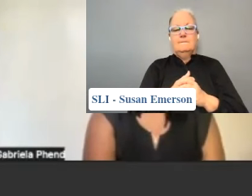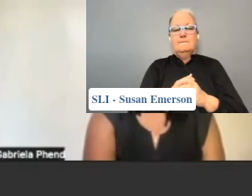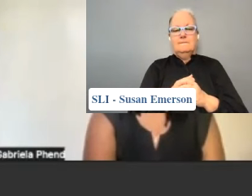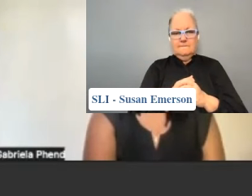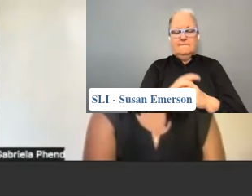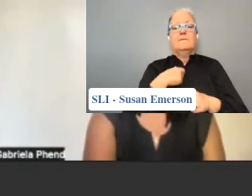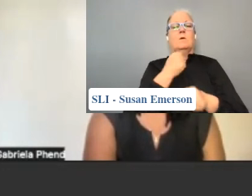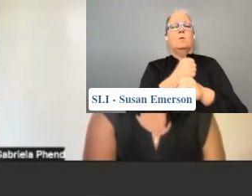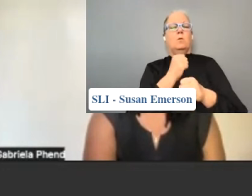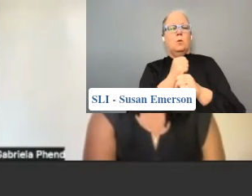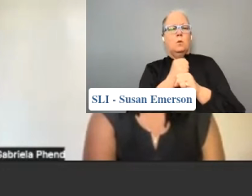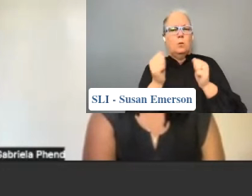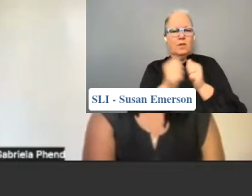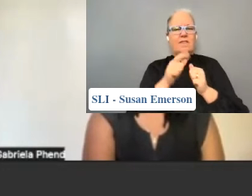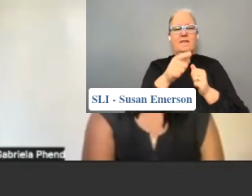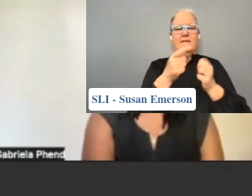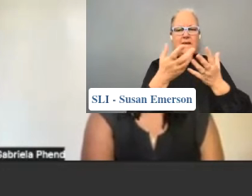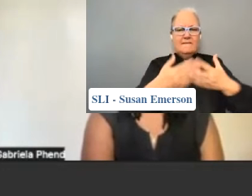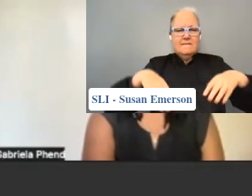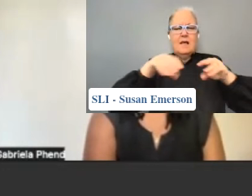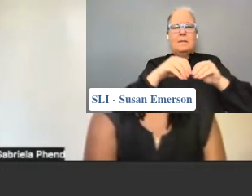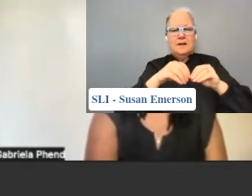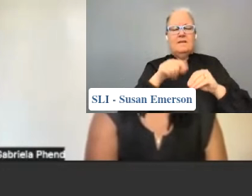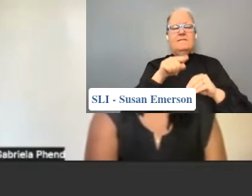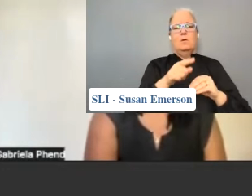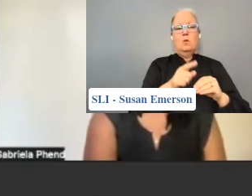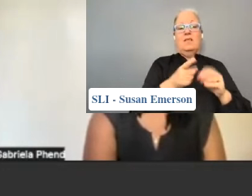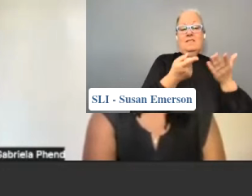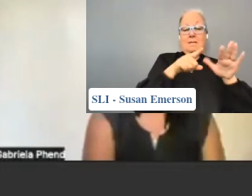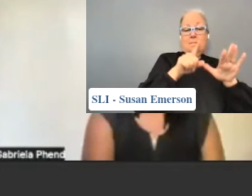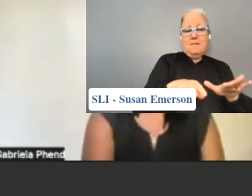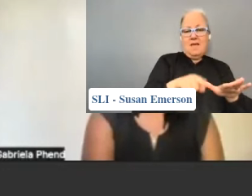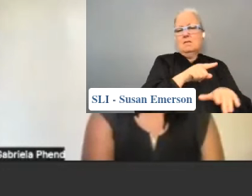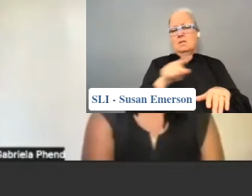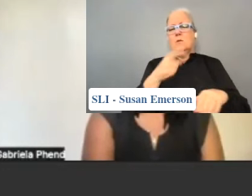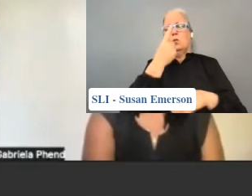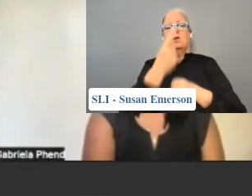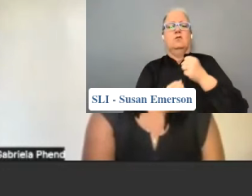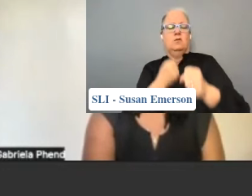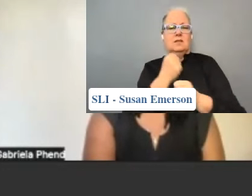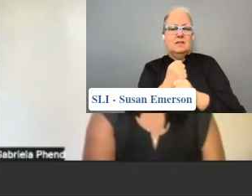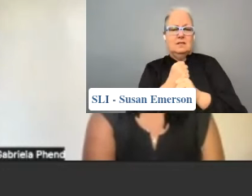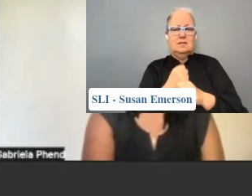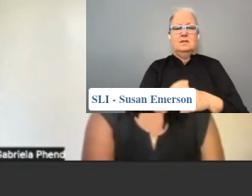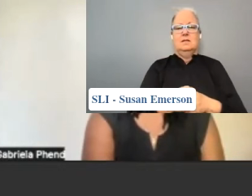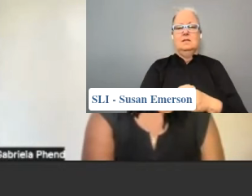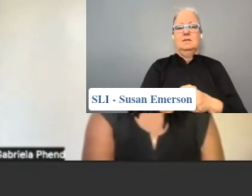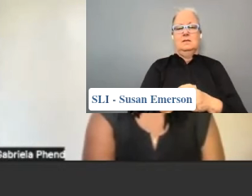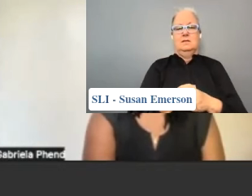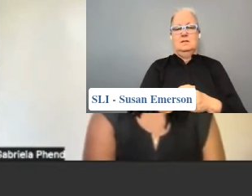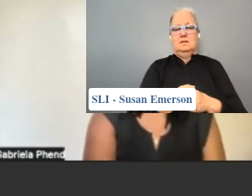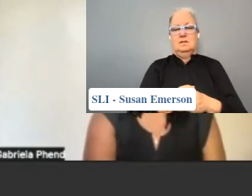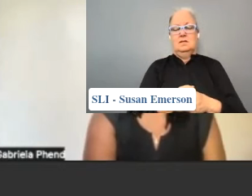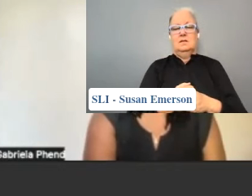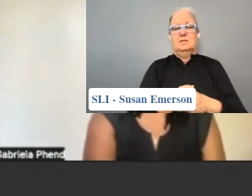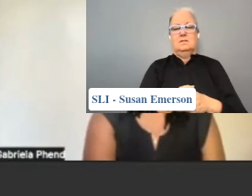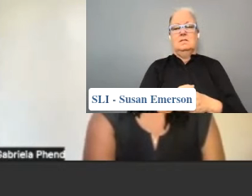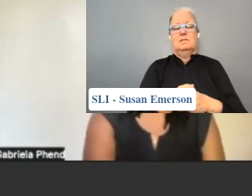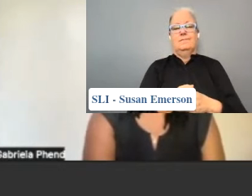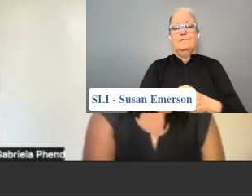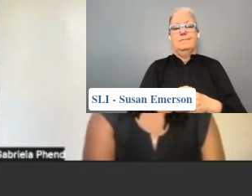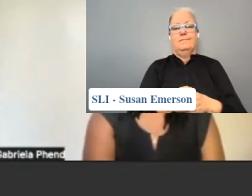three districts of operation. The program is not only expanding its reach, but also testing a scaling strategy